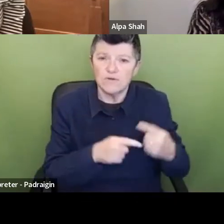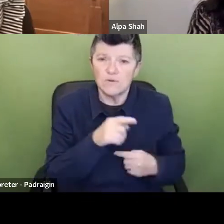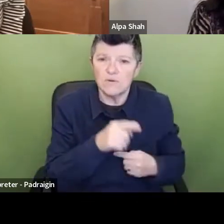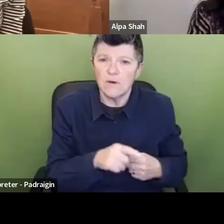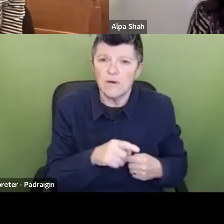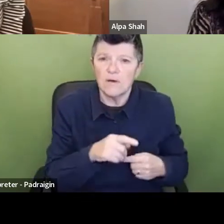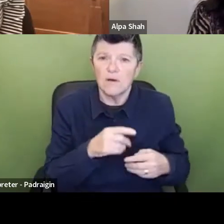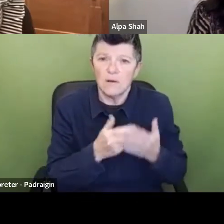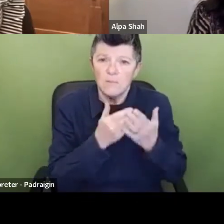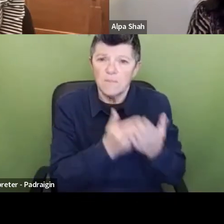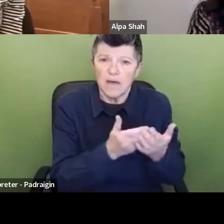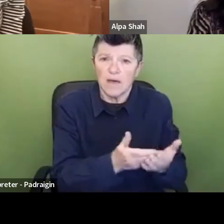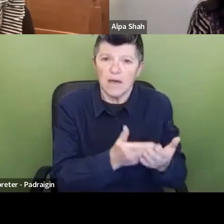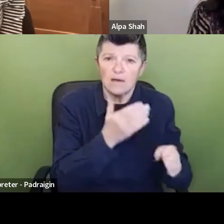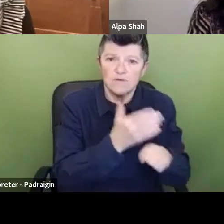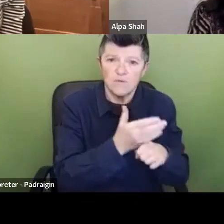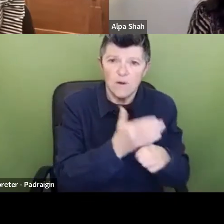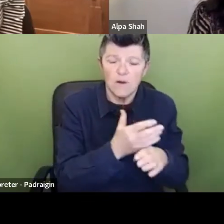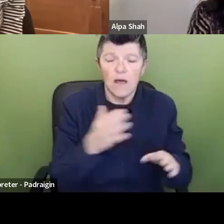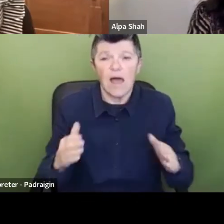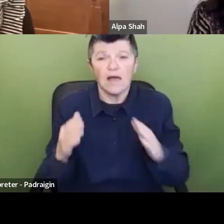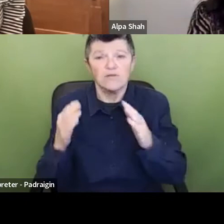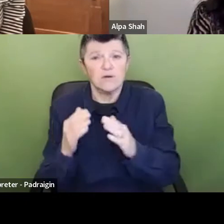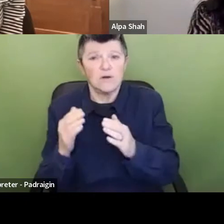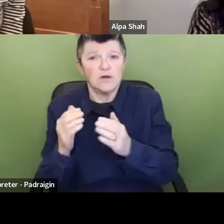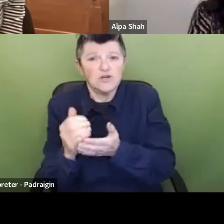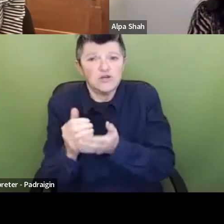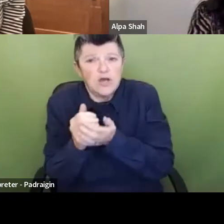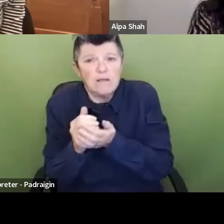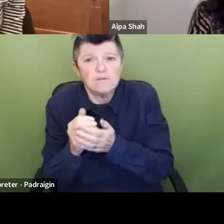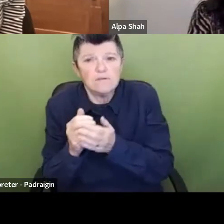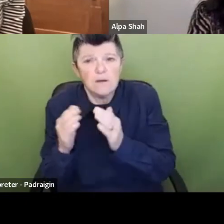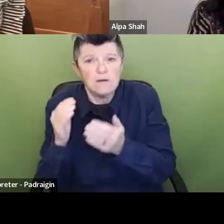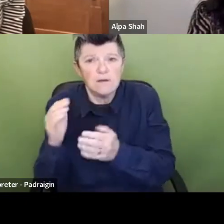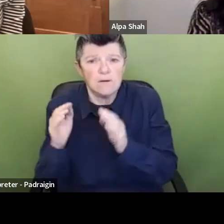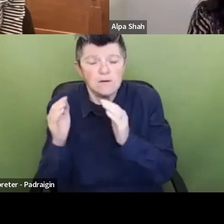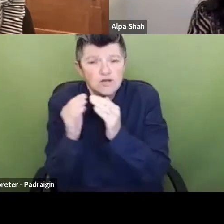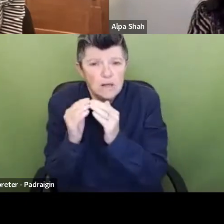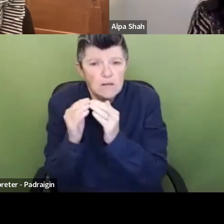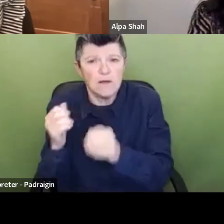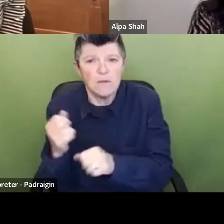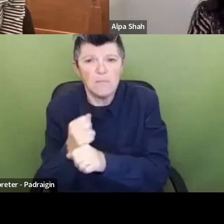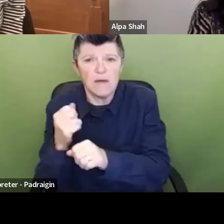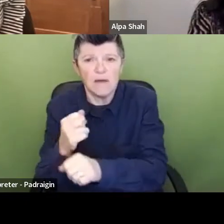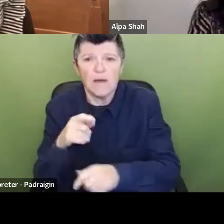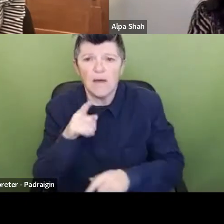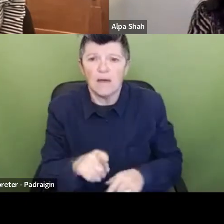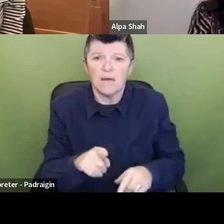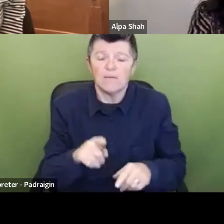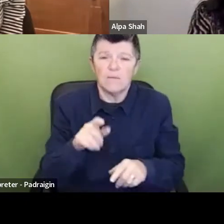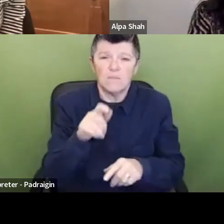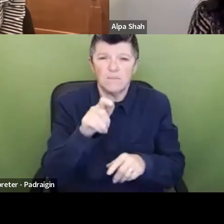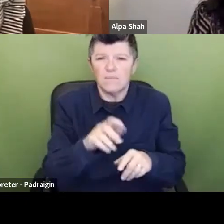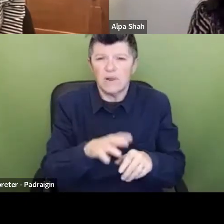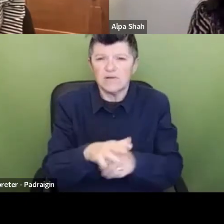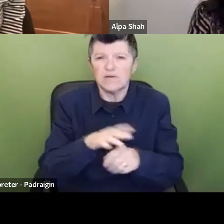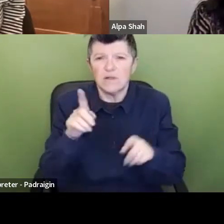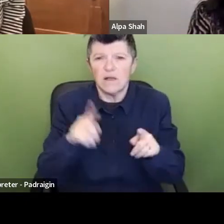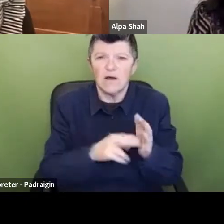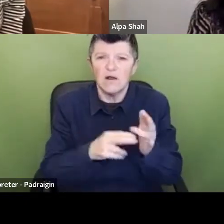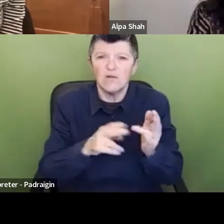as work and shelter making in what Auger calls non-places like train stations. So outside